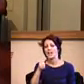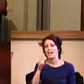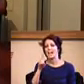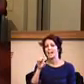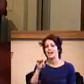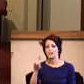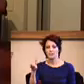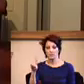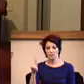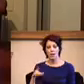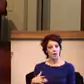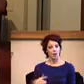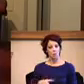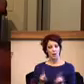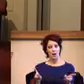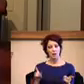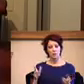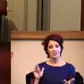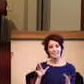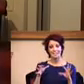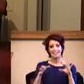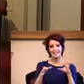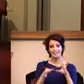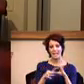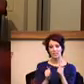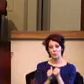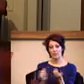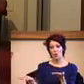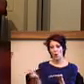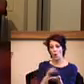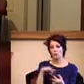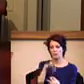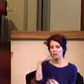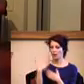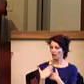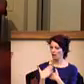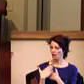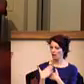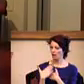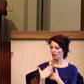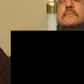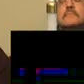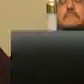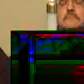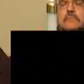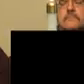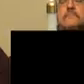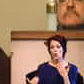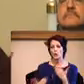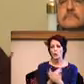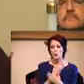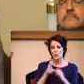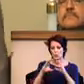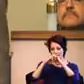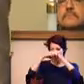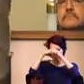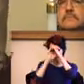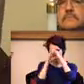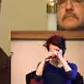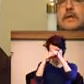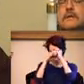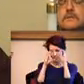step into the presence of the Holy Spirit we are called to see things through a new lens through a new vision through A New